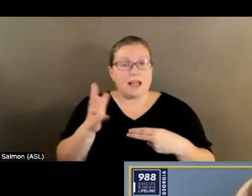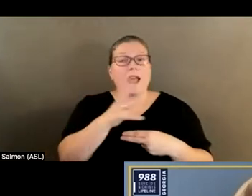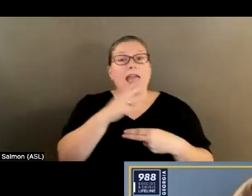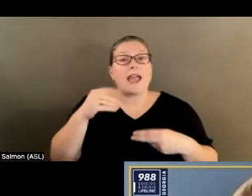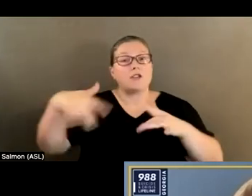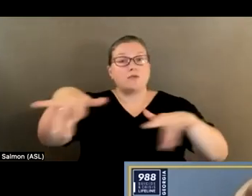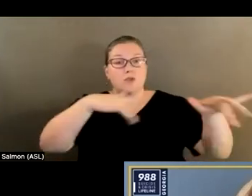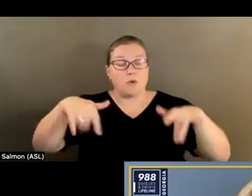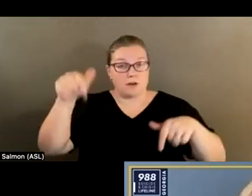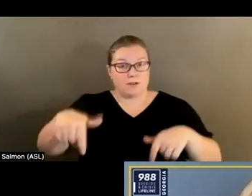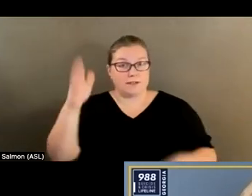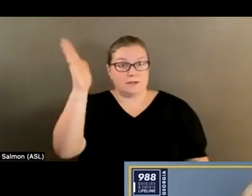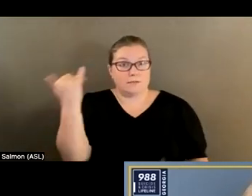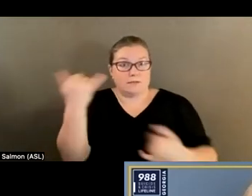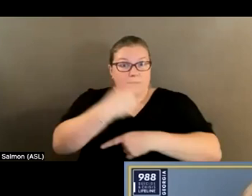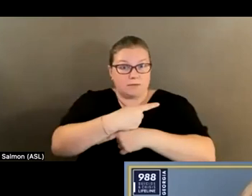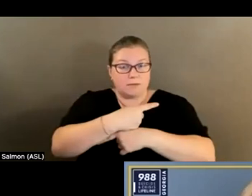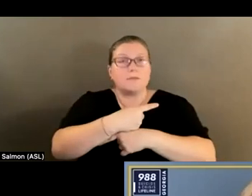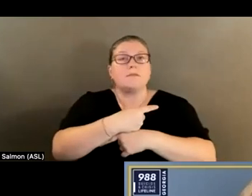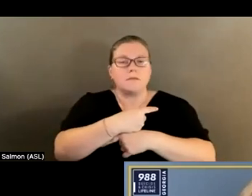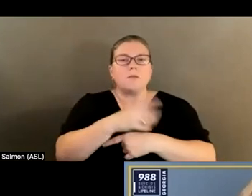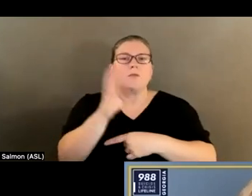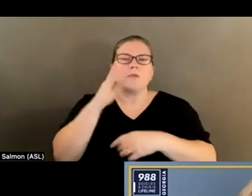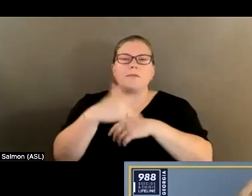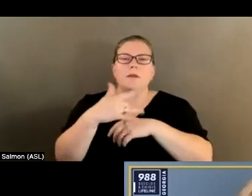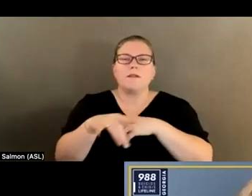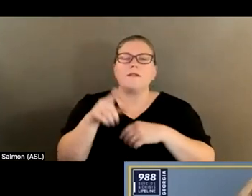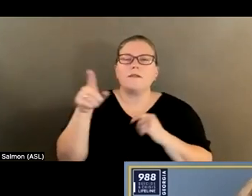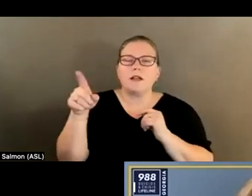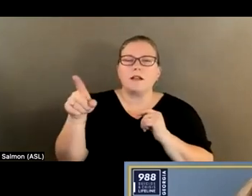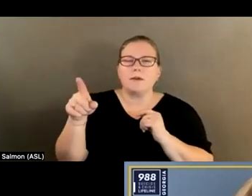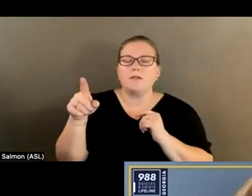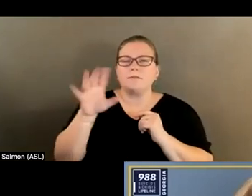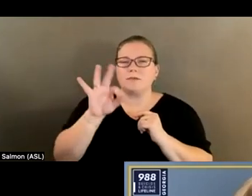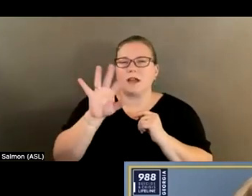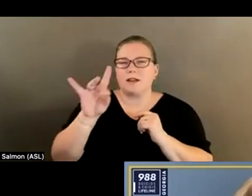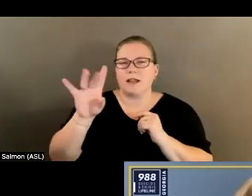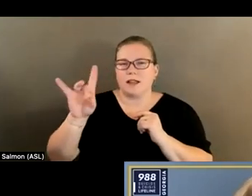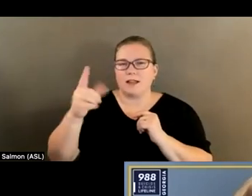of the presentation today will be available on the